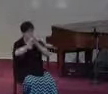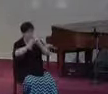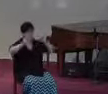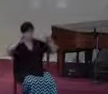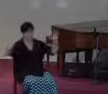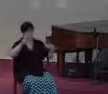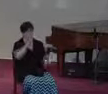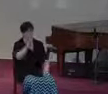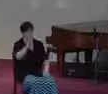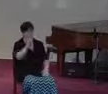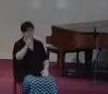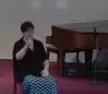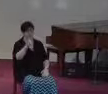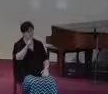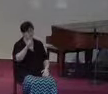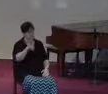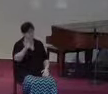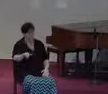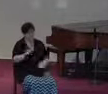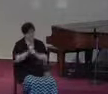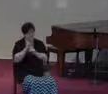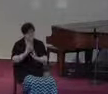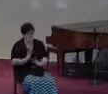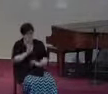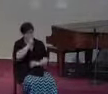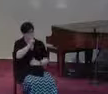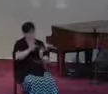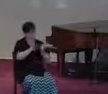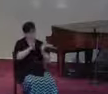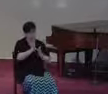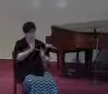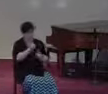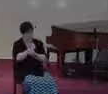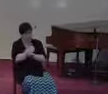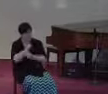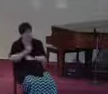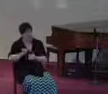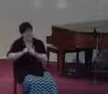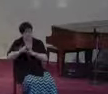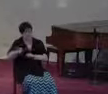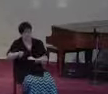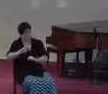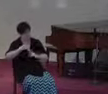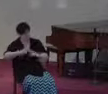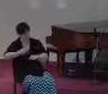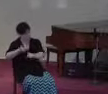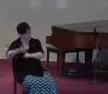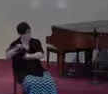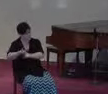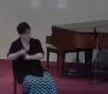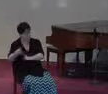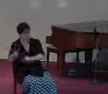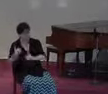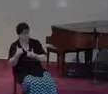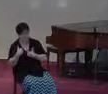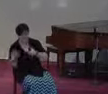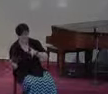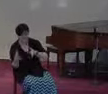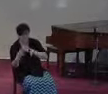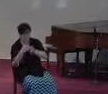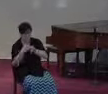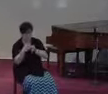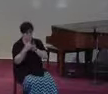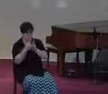disciple whom Jesus loved. It's how he referred to himself. He had this connection, this closeness.